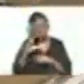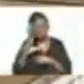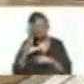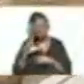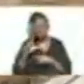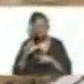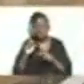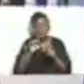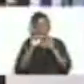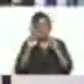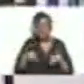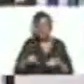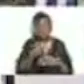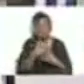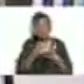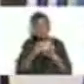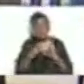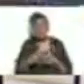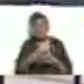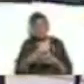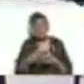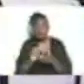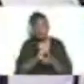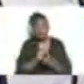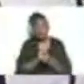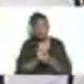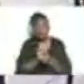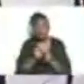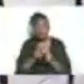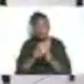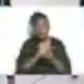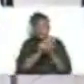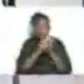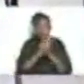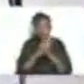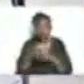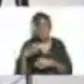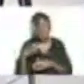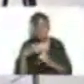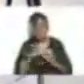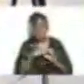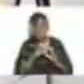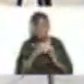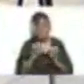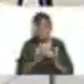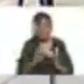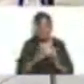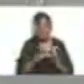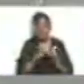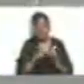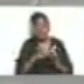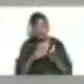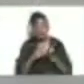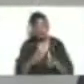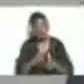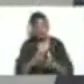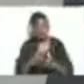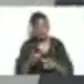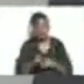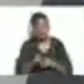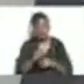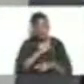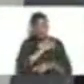become counselors and perhaps even eventually chief or deputy chief counselors, like Darren Johnson at Central Eleuthera High